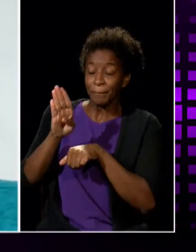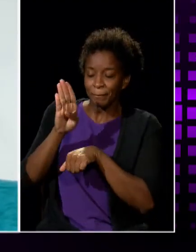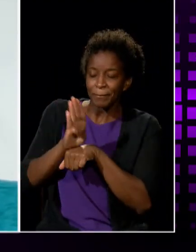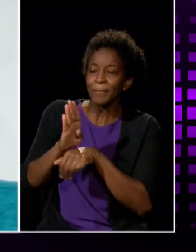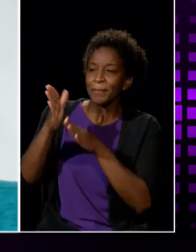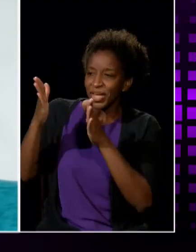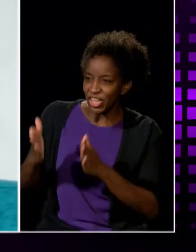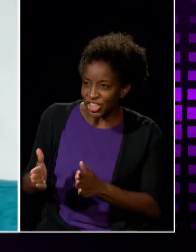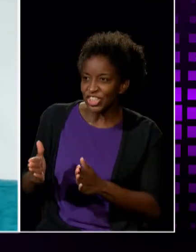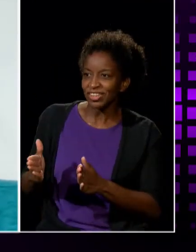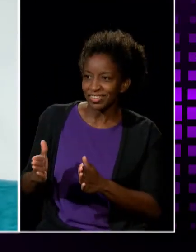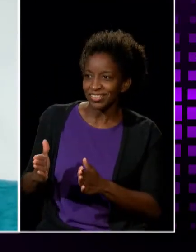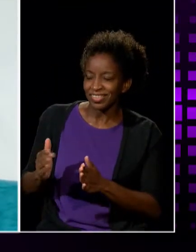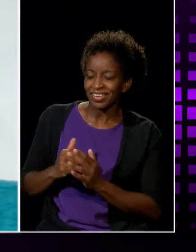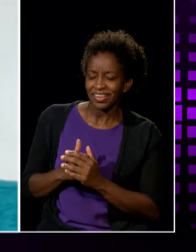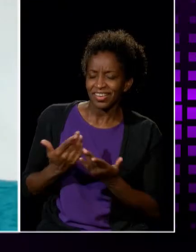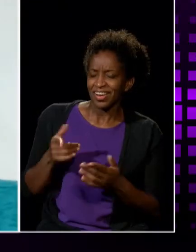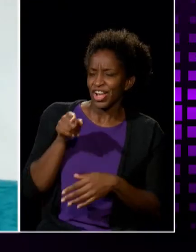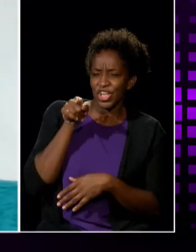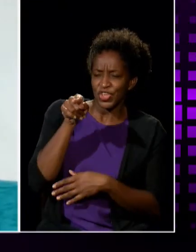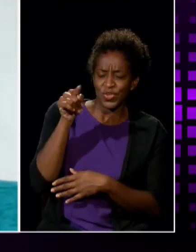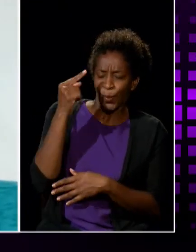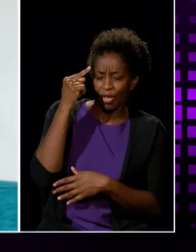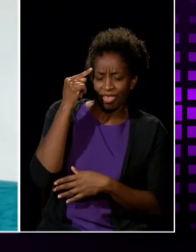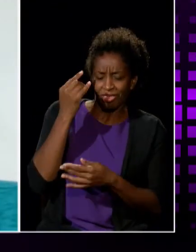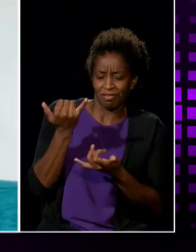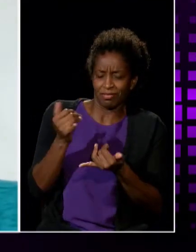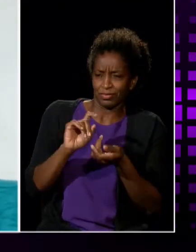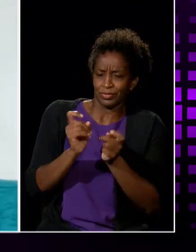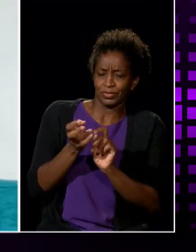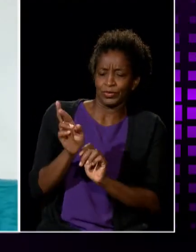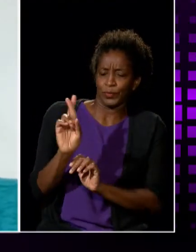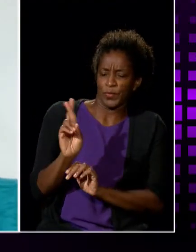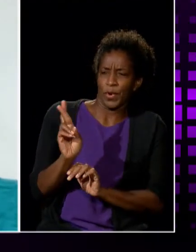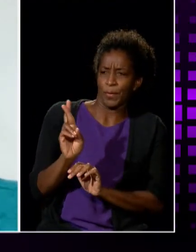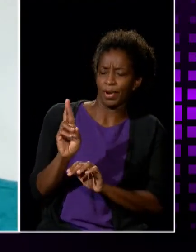move towards a republic, it affects the everyday person?